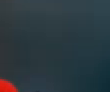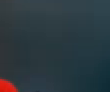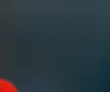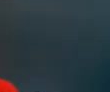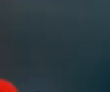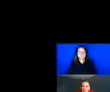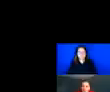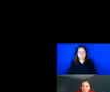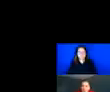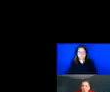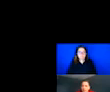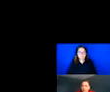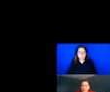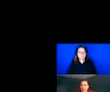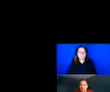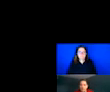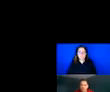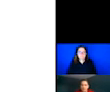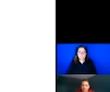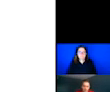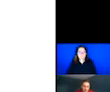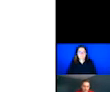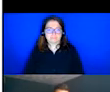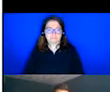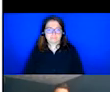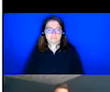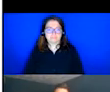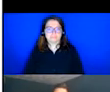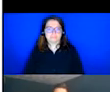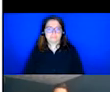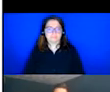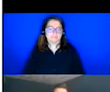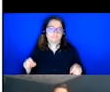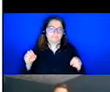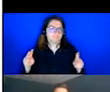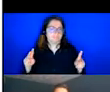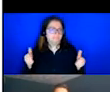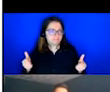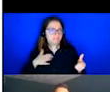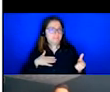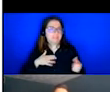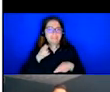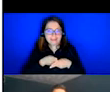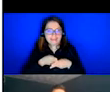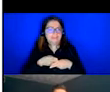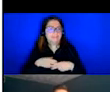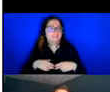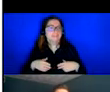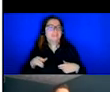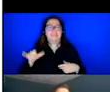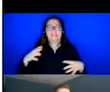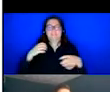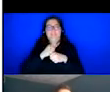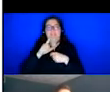presentation ready to go. And here we go. Awesome. Here's my title. See that? That's a little bit